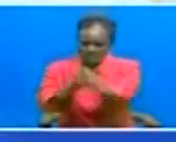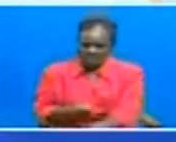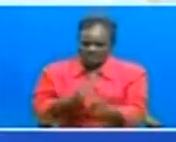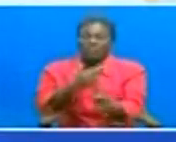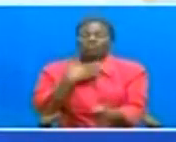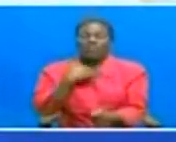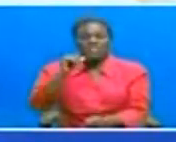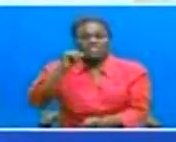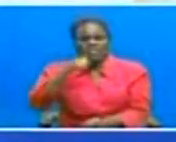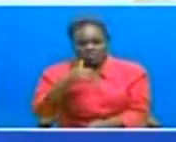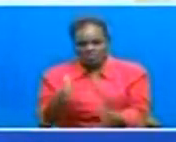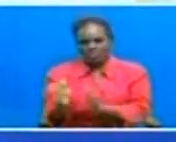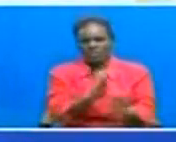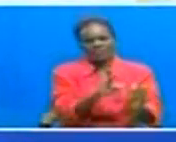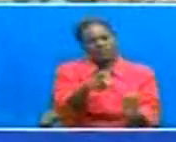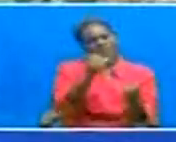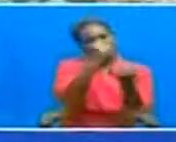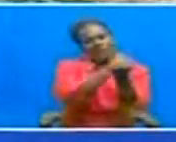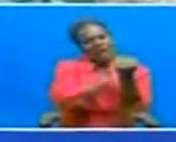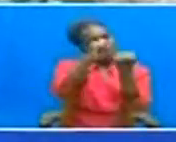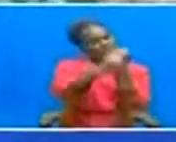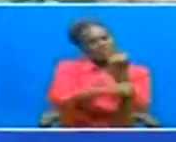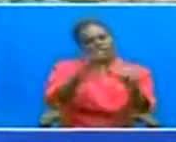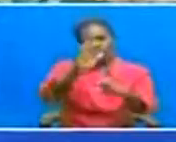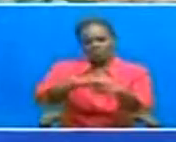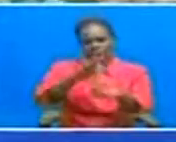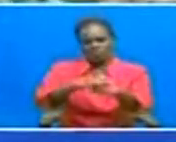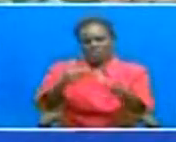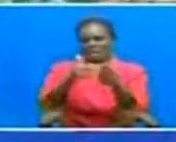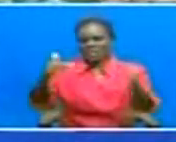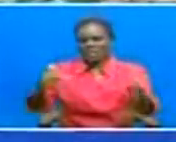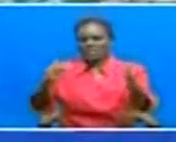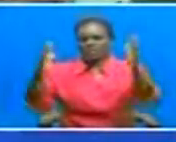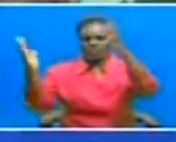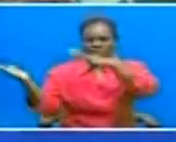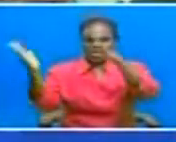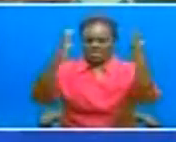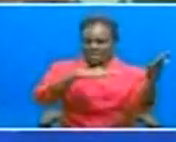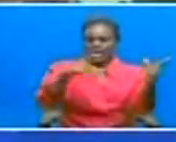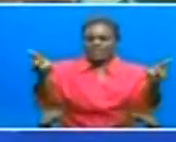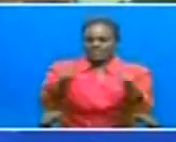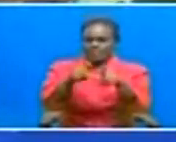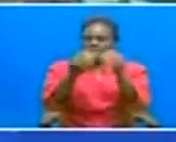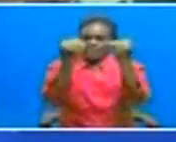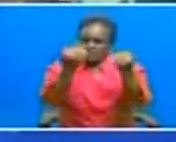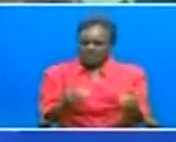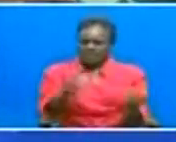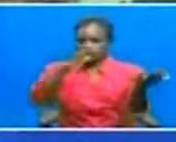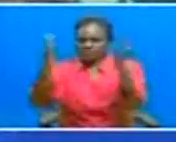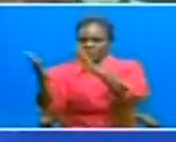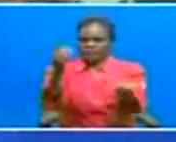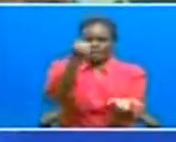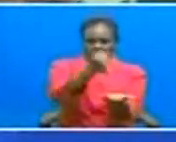for new ways to ensure that their harvests are secured against unpredictable rains. Despite the dire need for climate